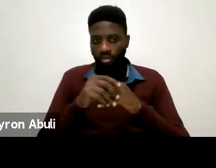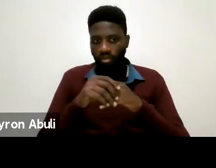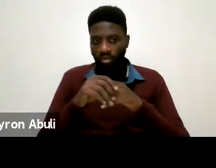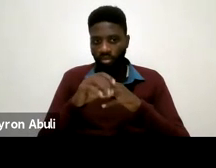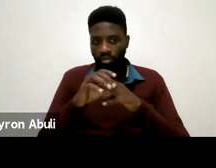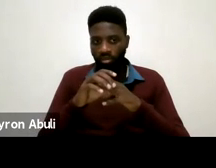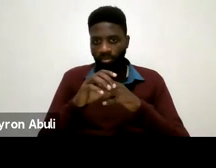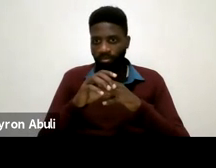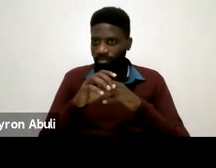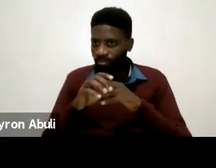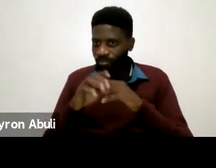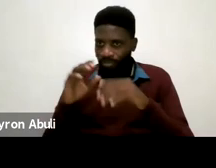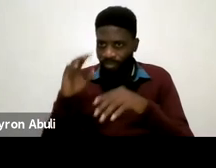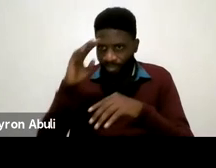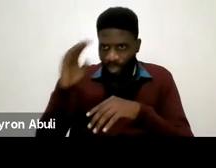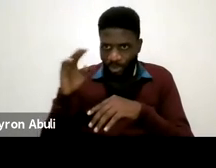Hello?